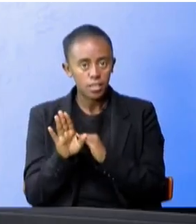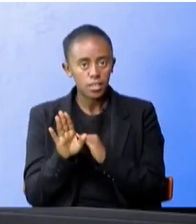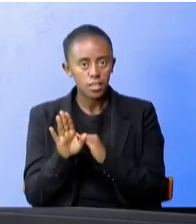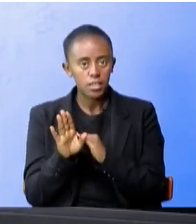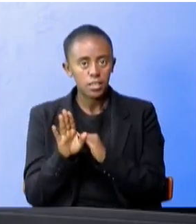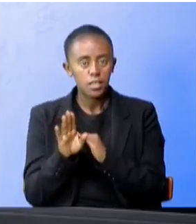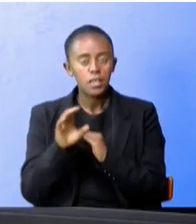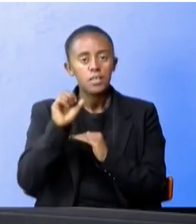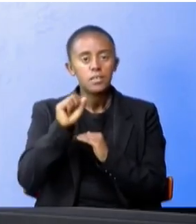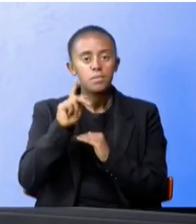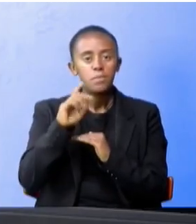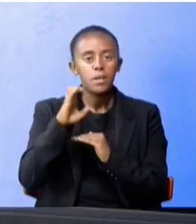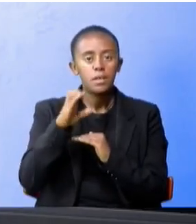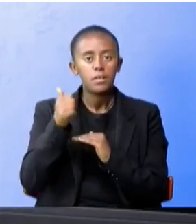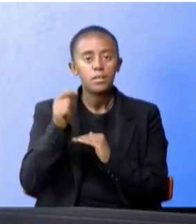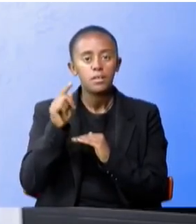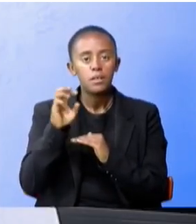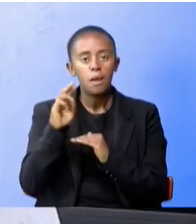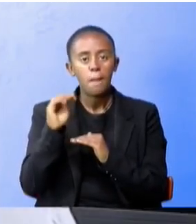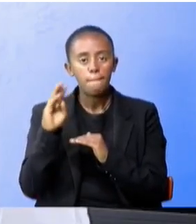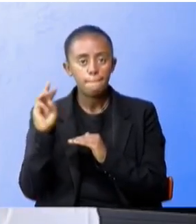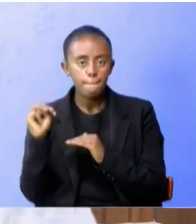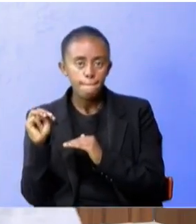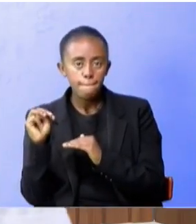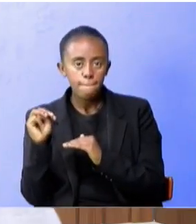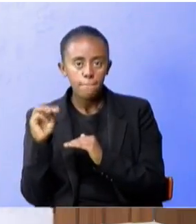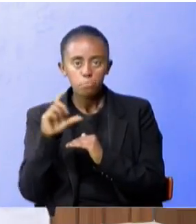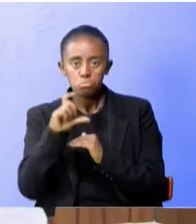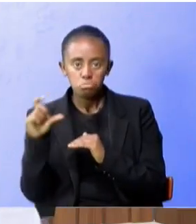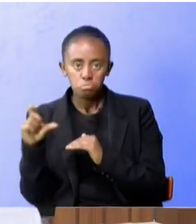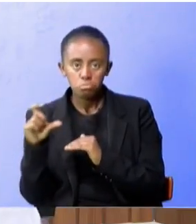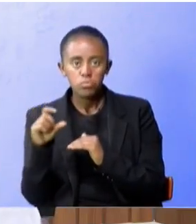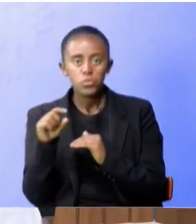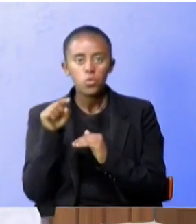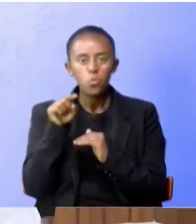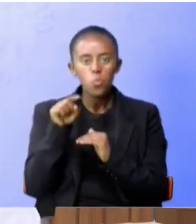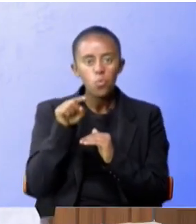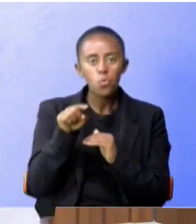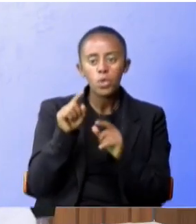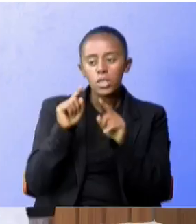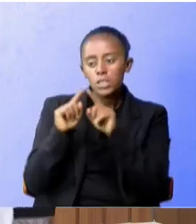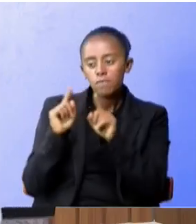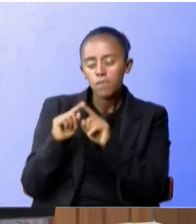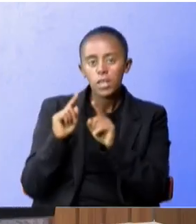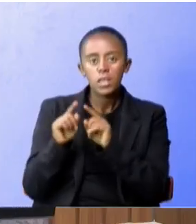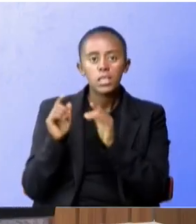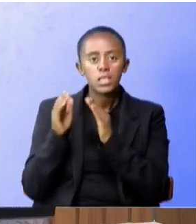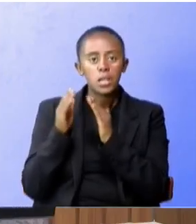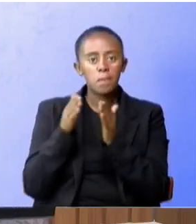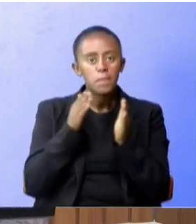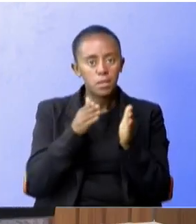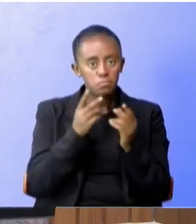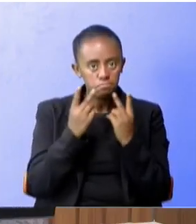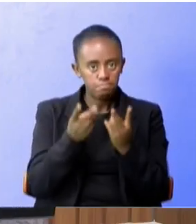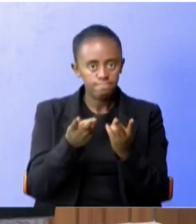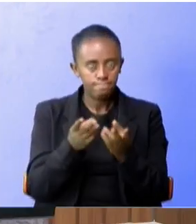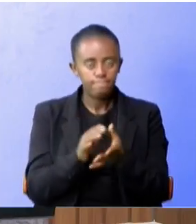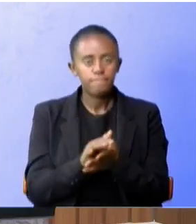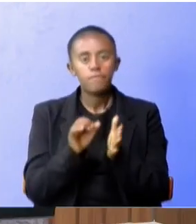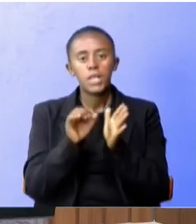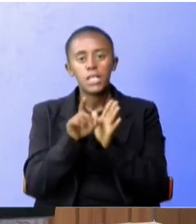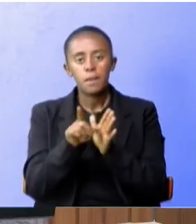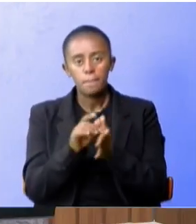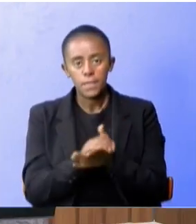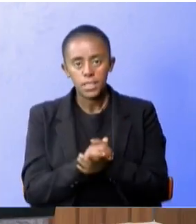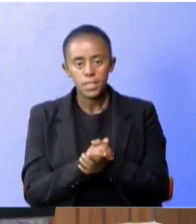spectrum. In different spectrum. We find these in different spectrum. For example,